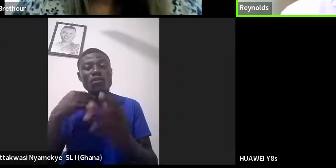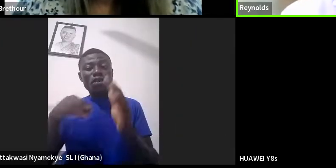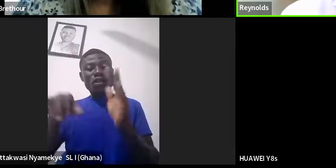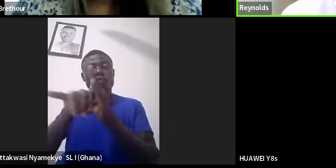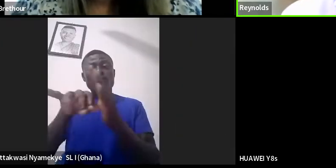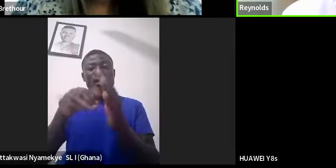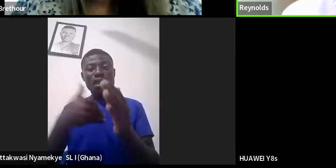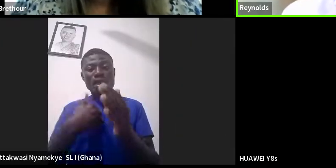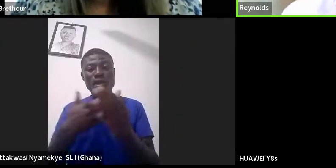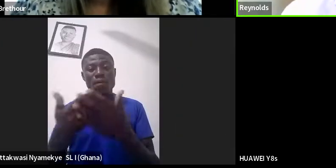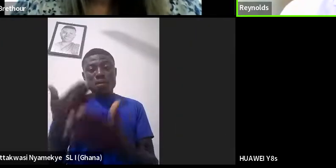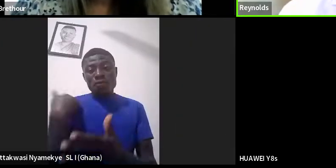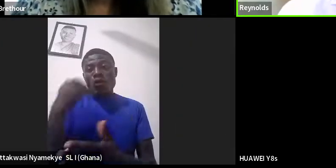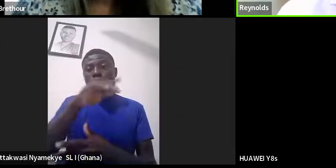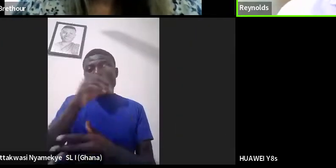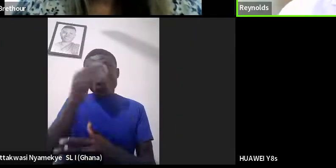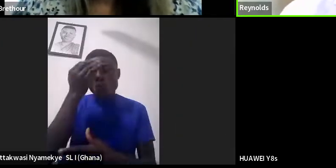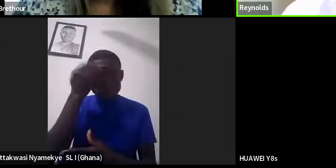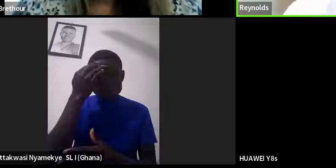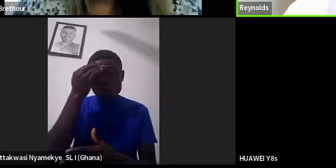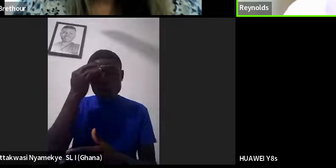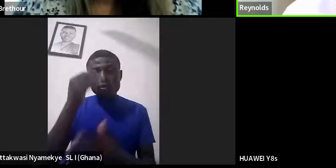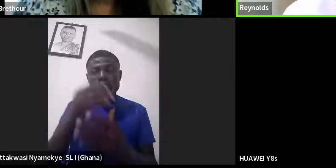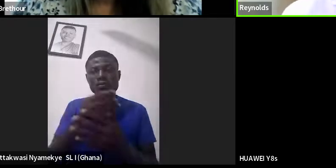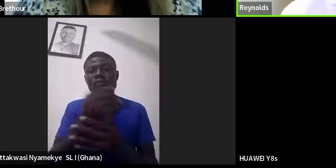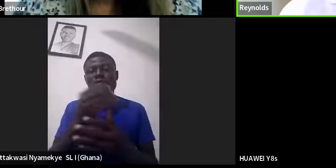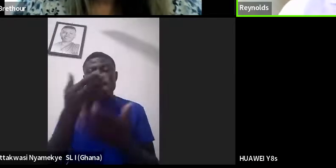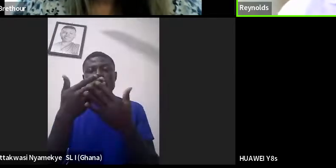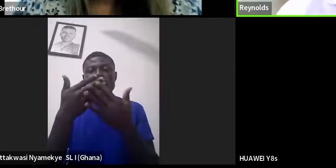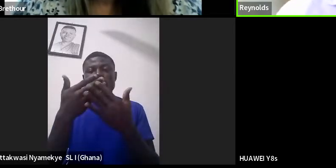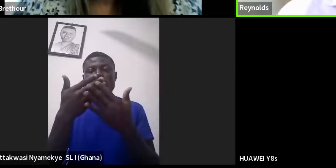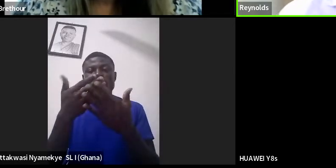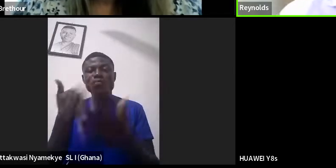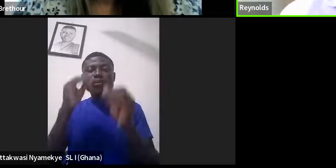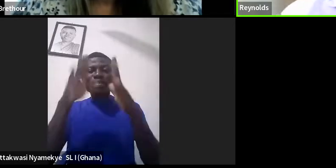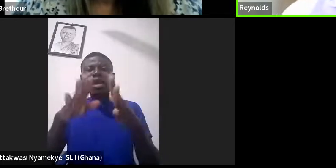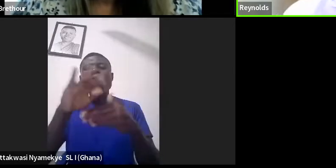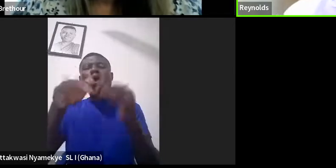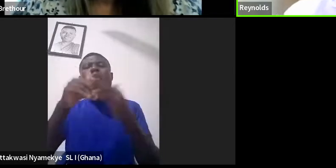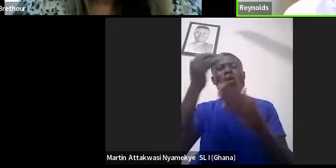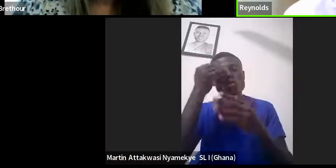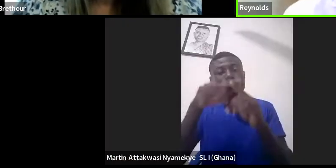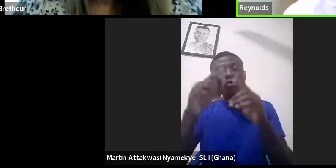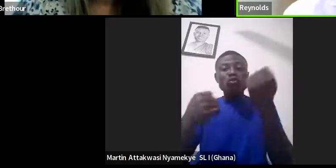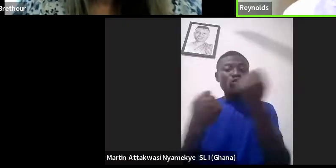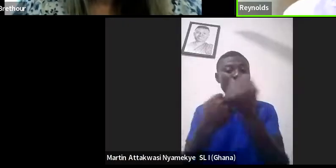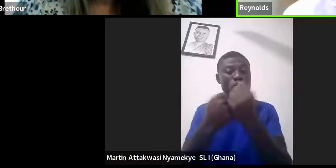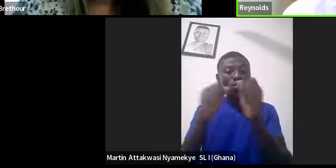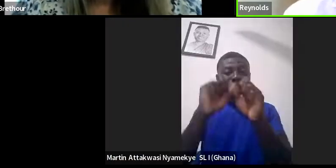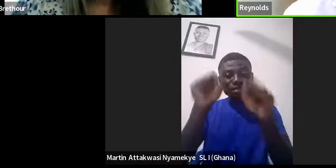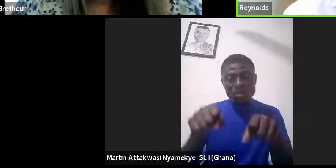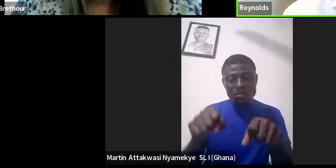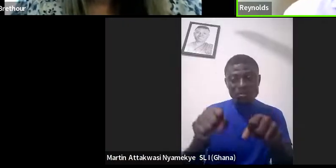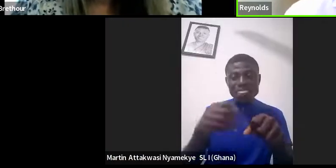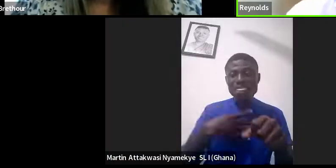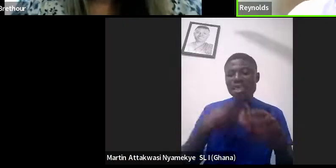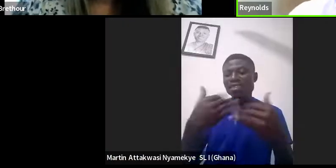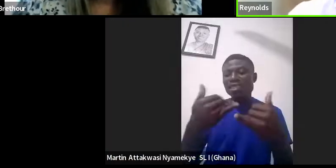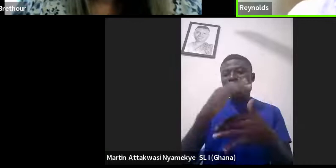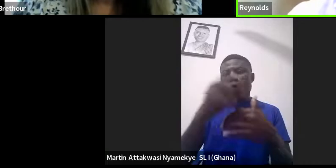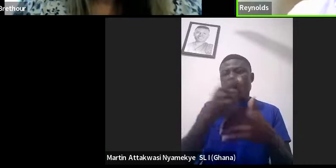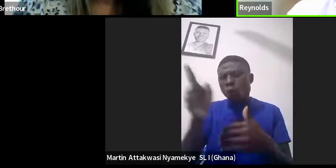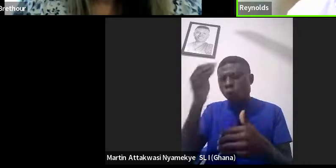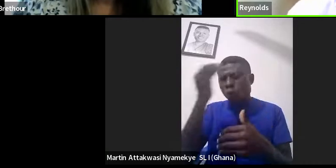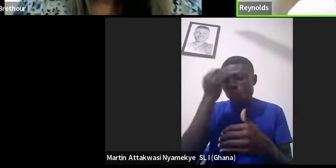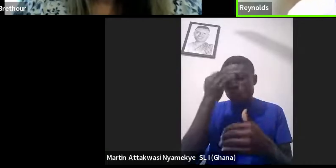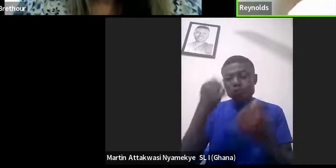before you got to know, or before they got to know? What was the support system like? And now that they know, what has been the support system like?